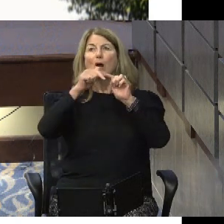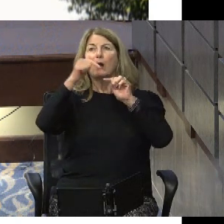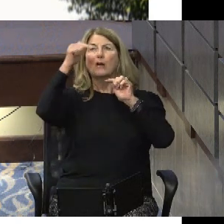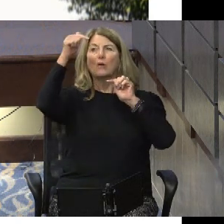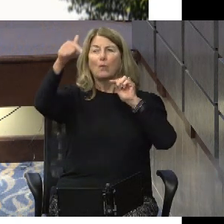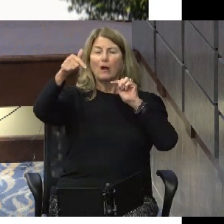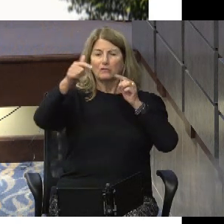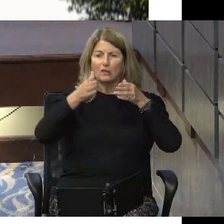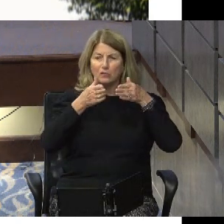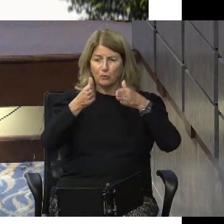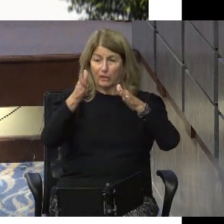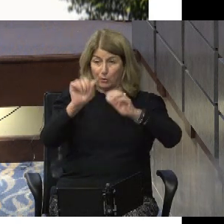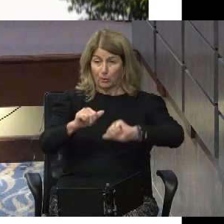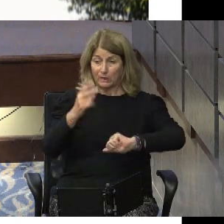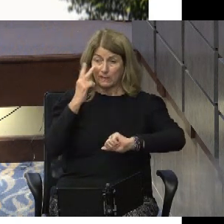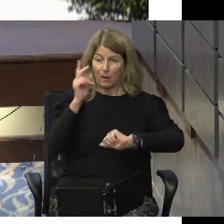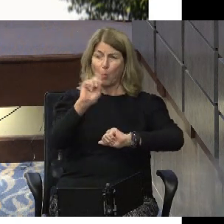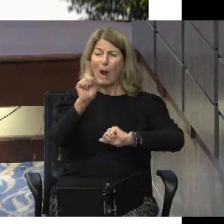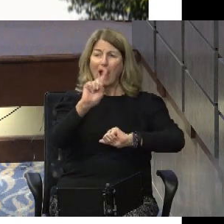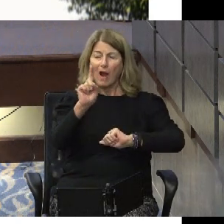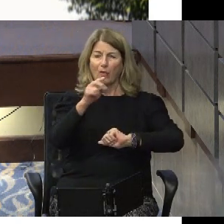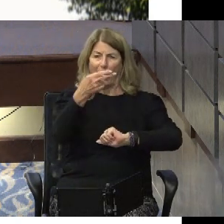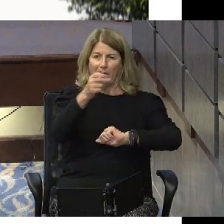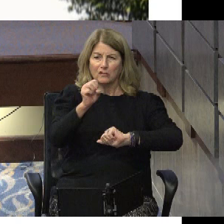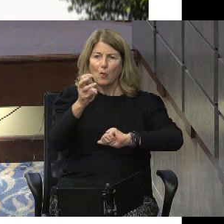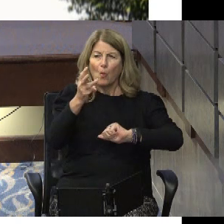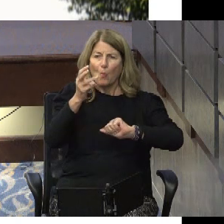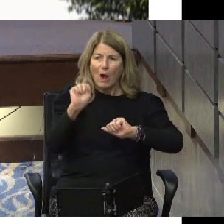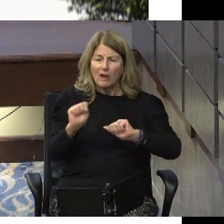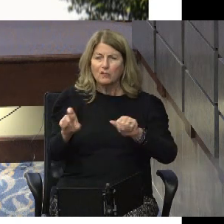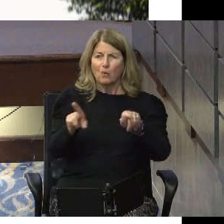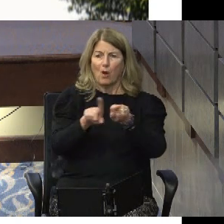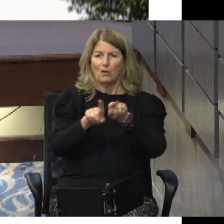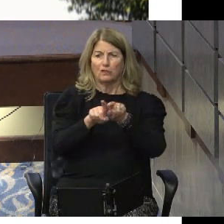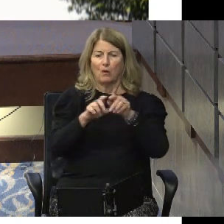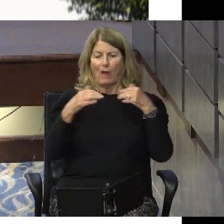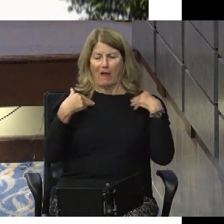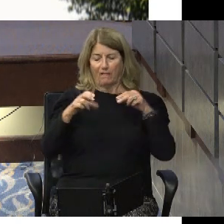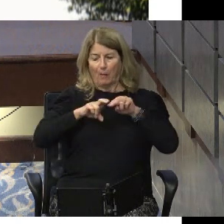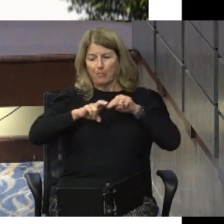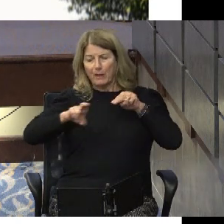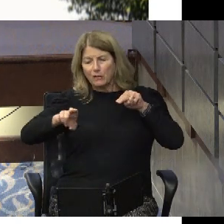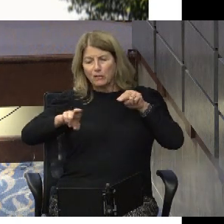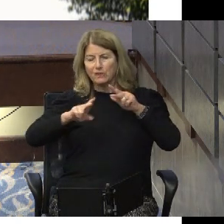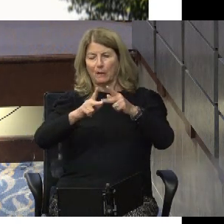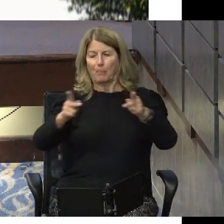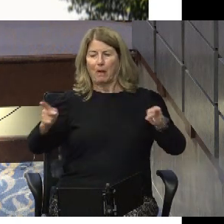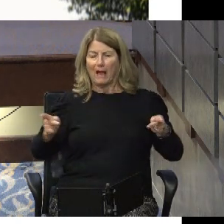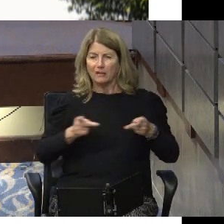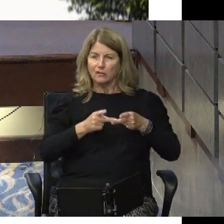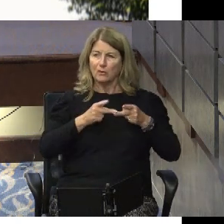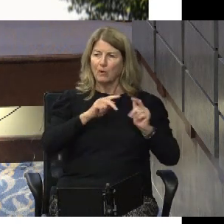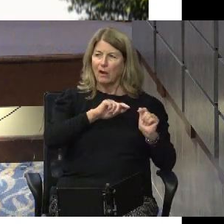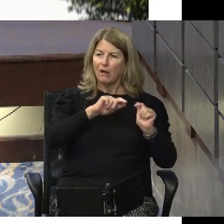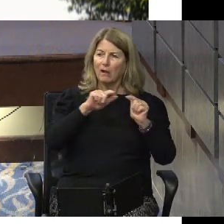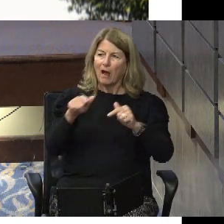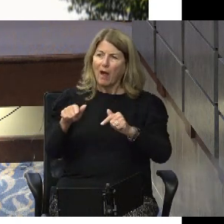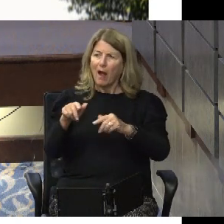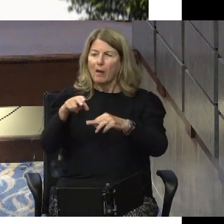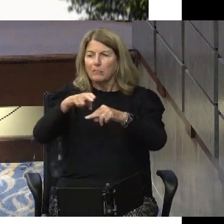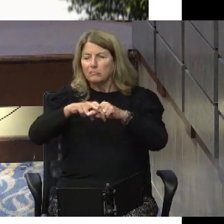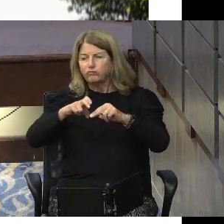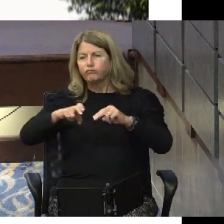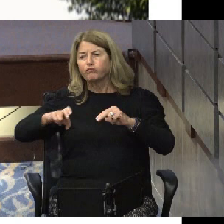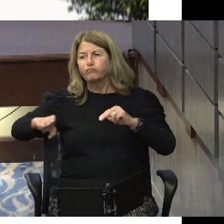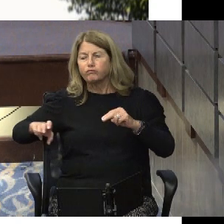school was, and you also have benches and a place to gather and reflect on the space, or